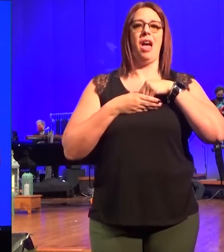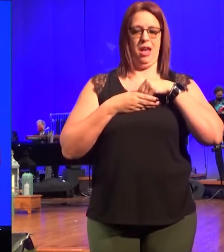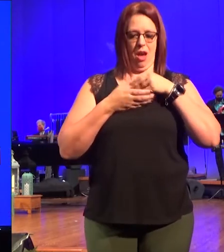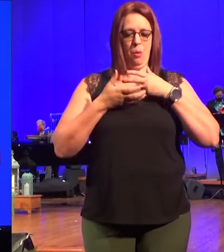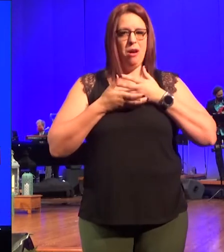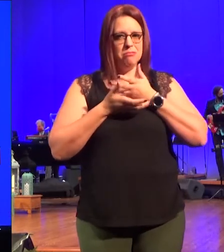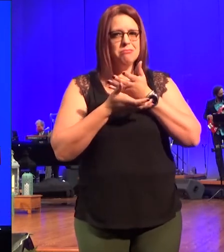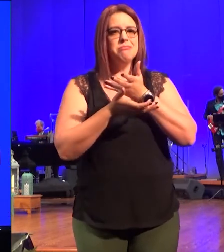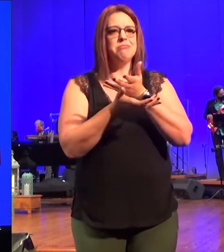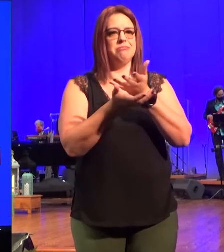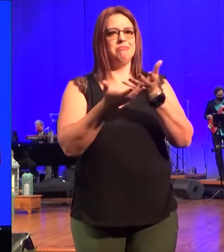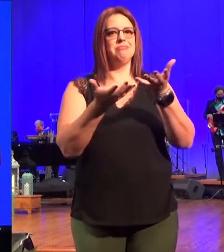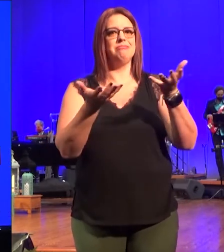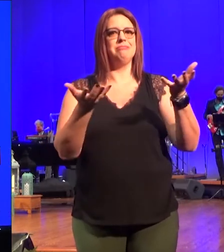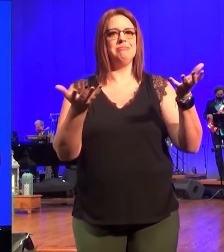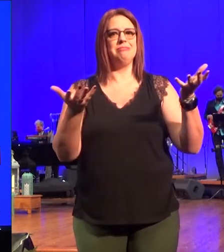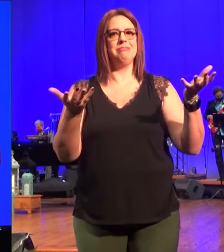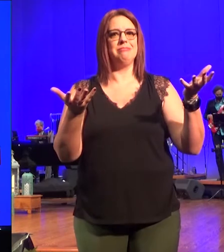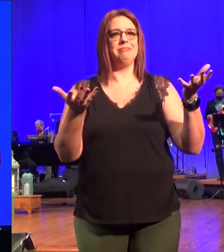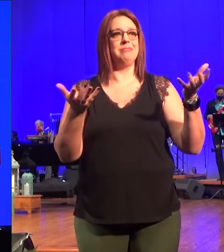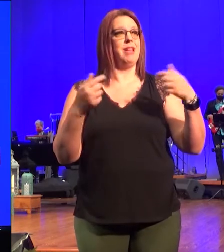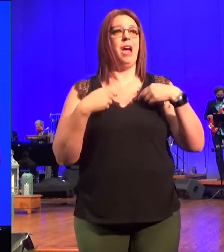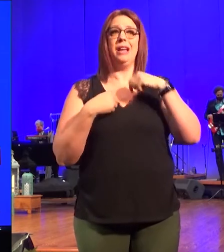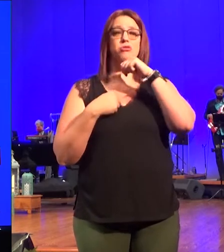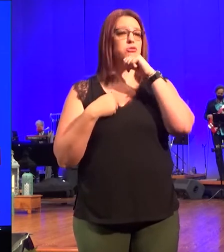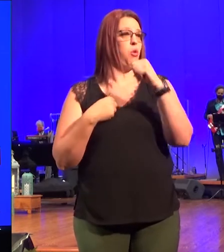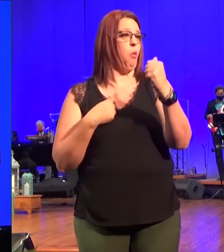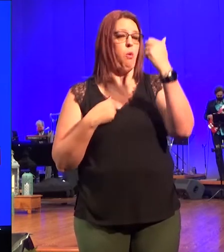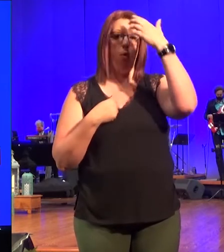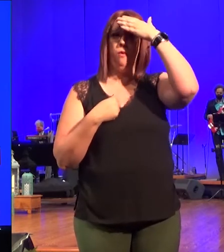that I did not forget